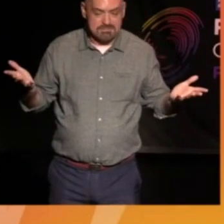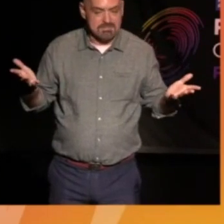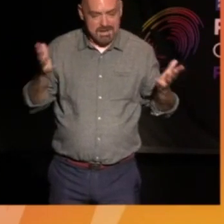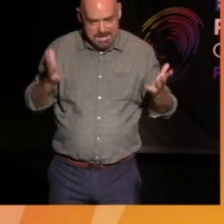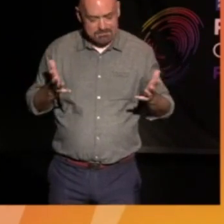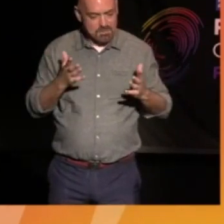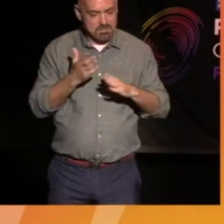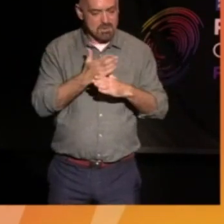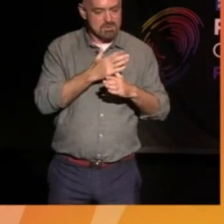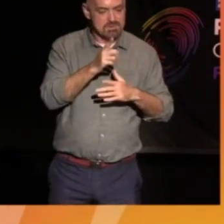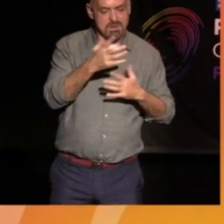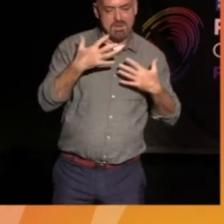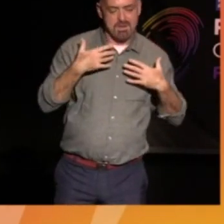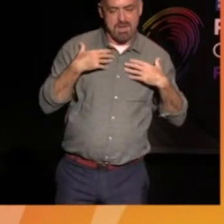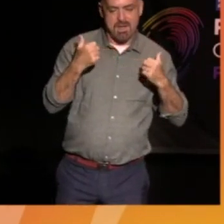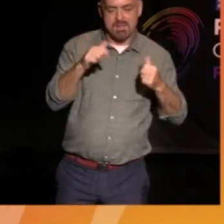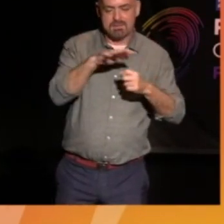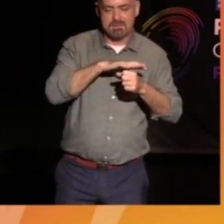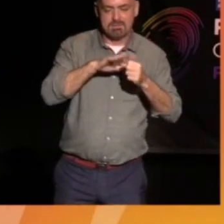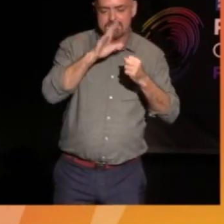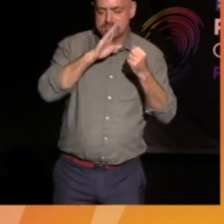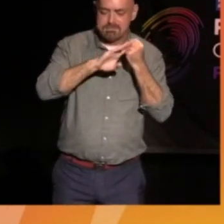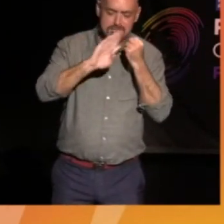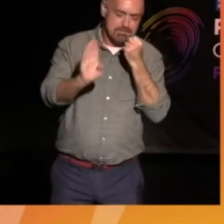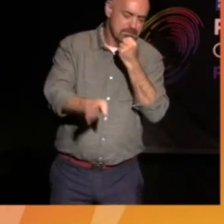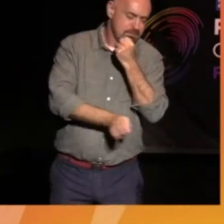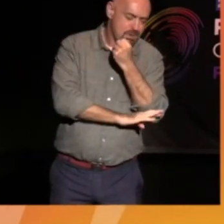health situation.